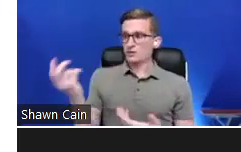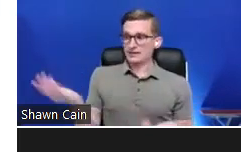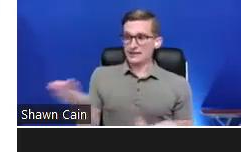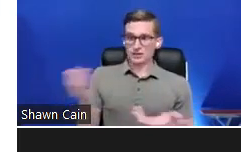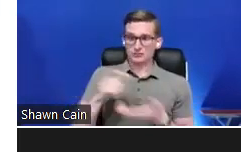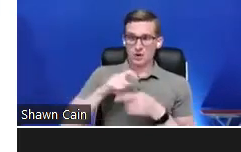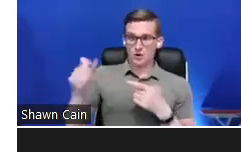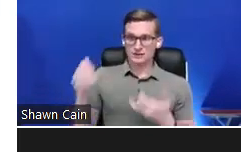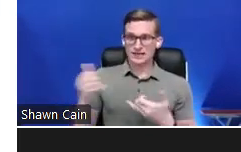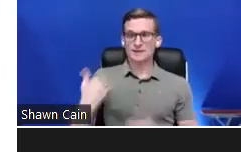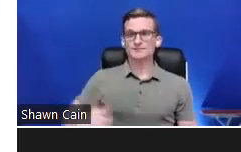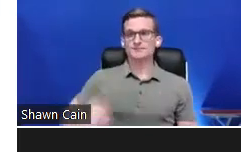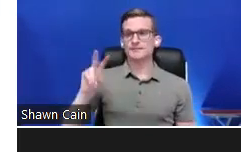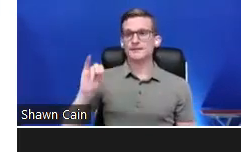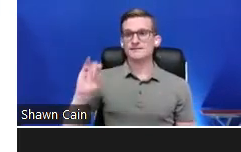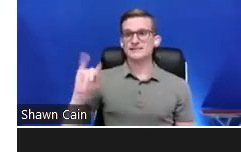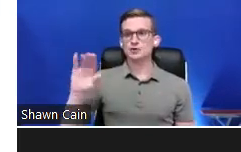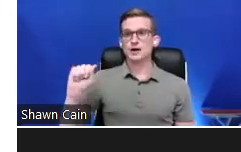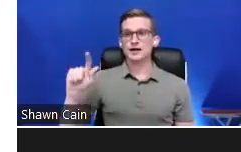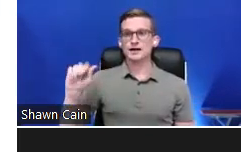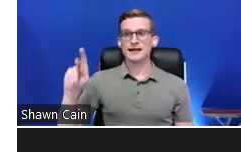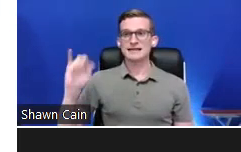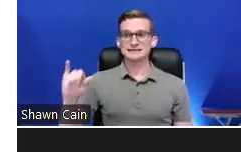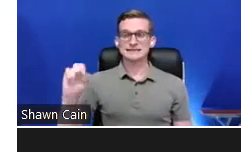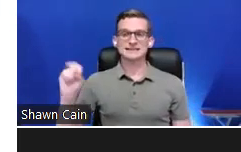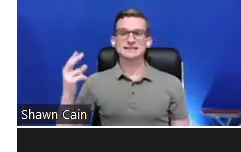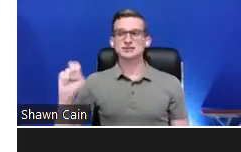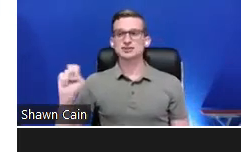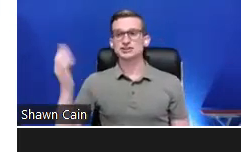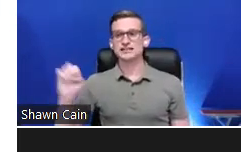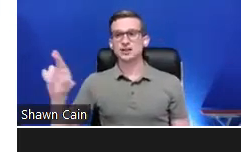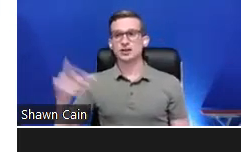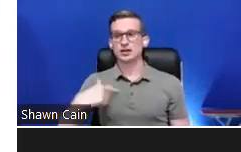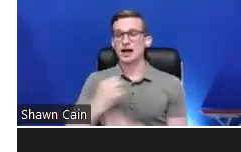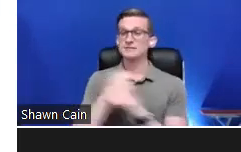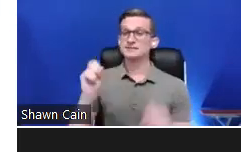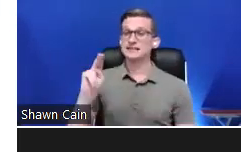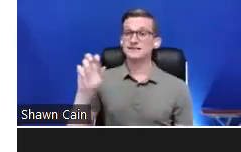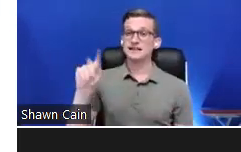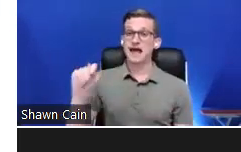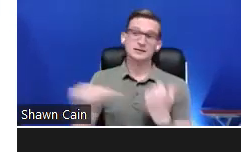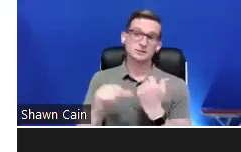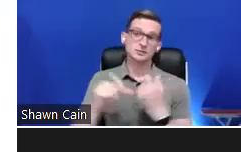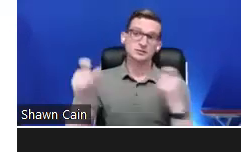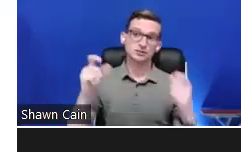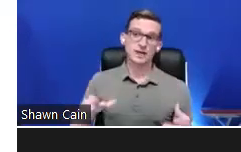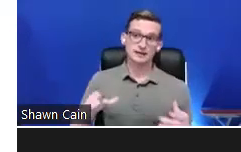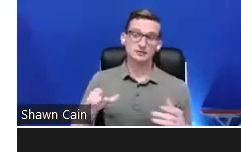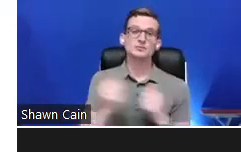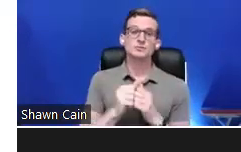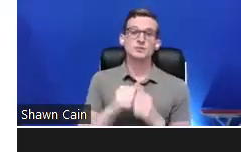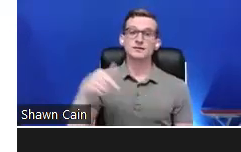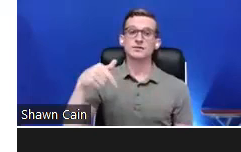is Victoria Lasky. My pronouns are she, her, and I am the Safety Net Associate Director within Quality and Standards at